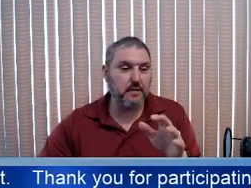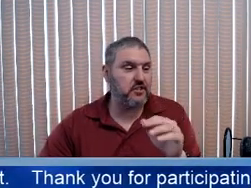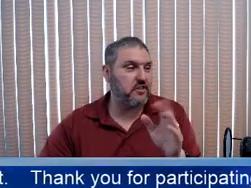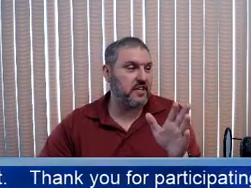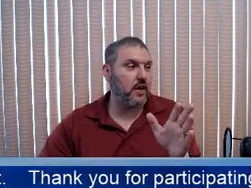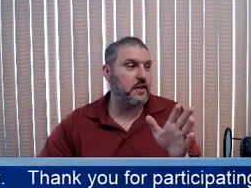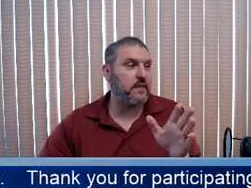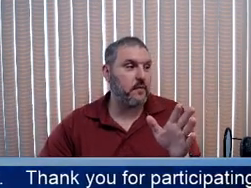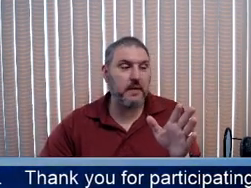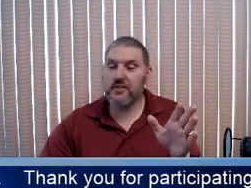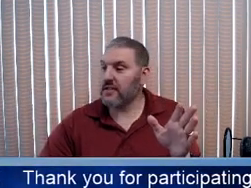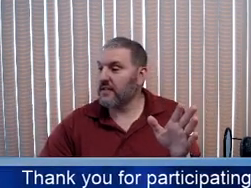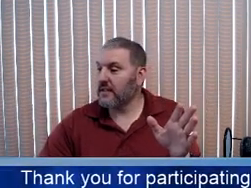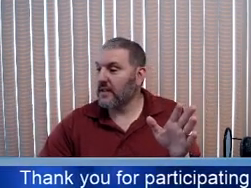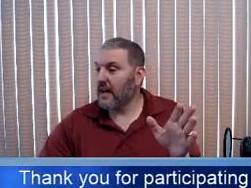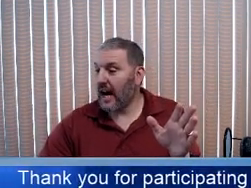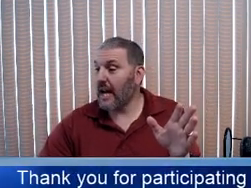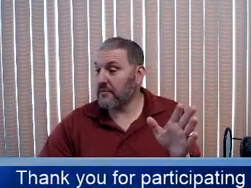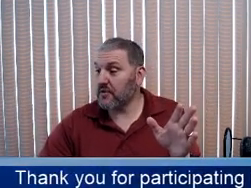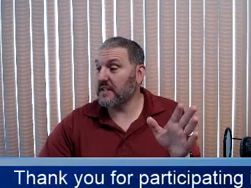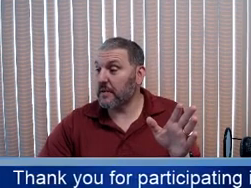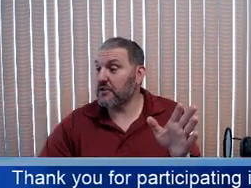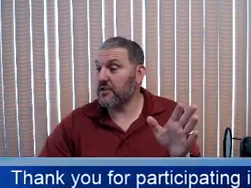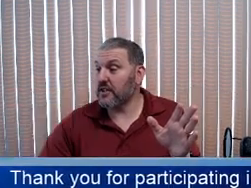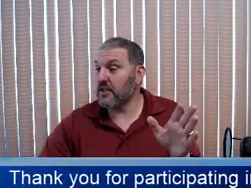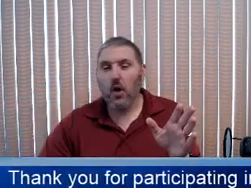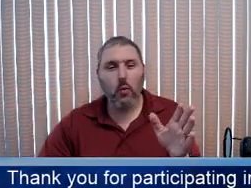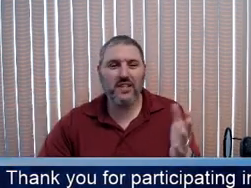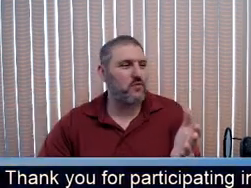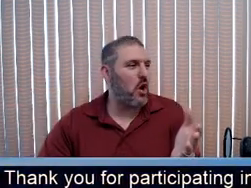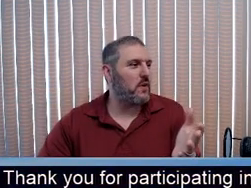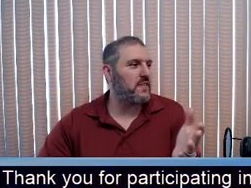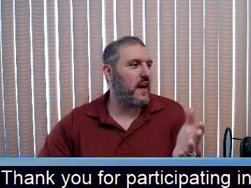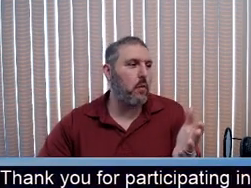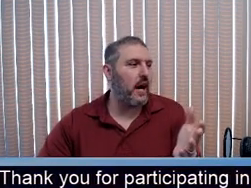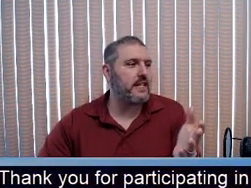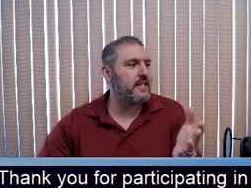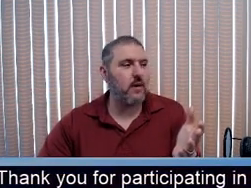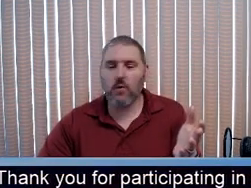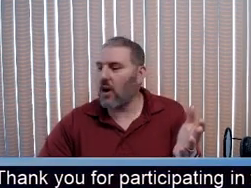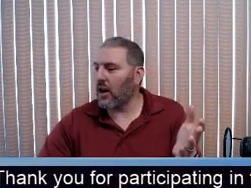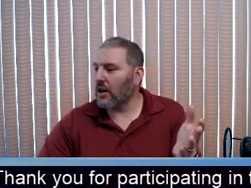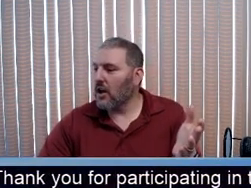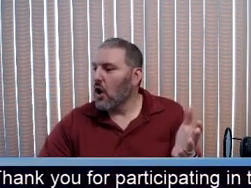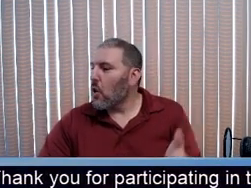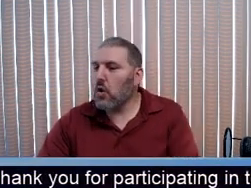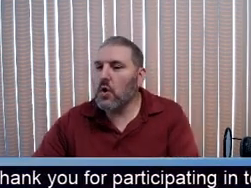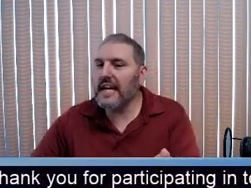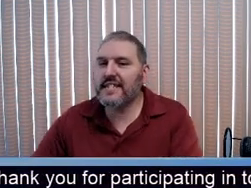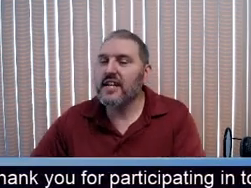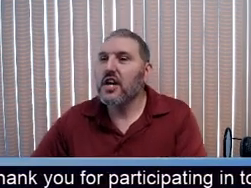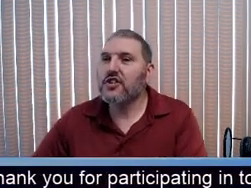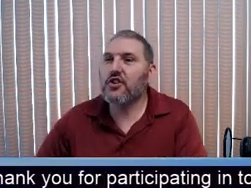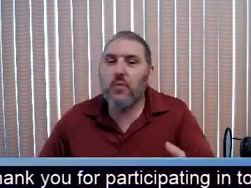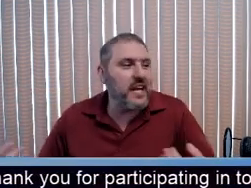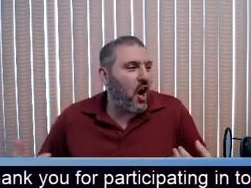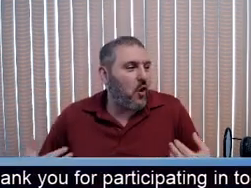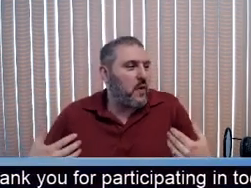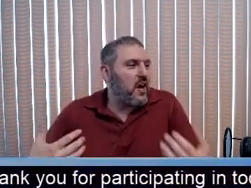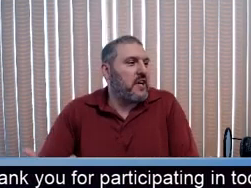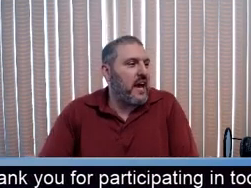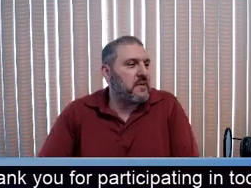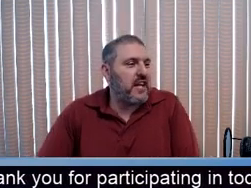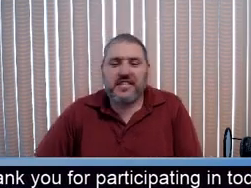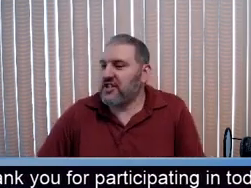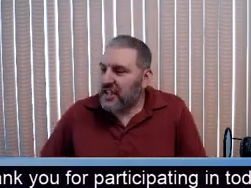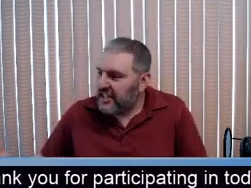But I think we should see all the information. I absolutely think we should. What's wrong with that? Why is that wrong? Who gets, are